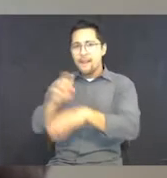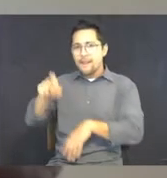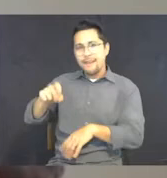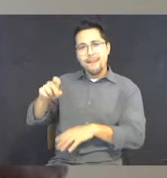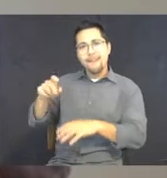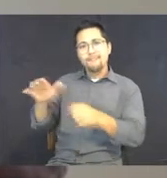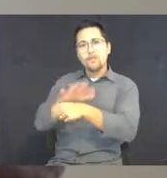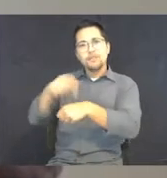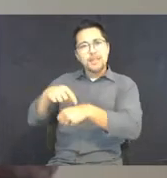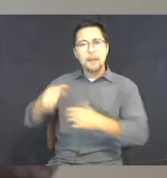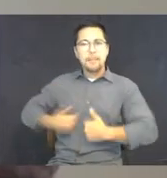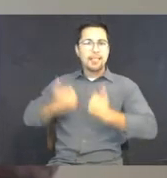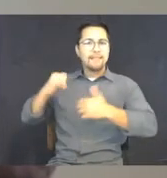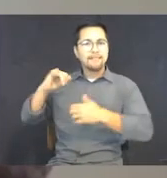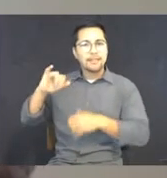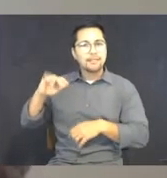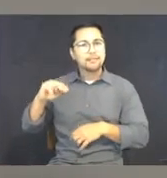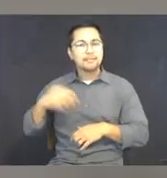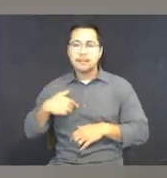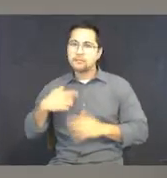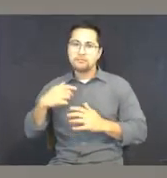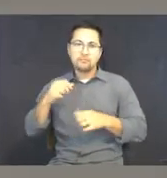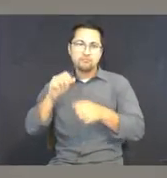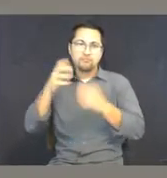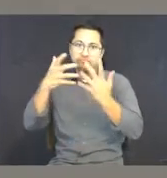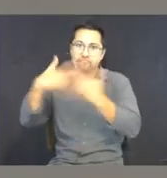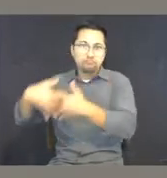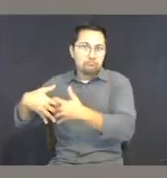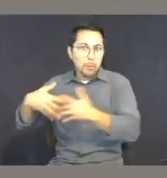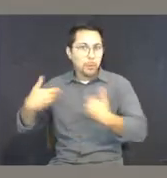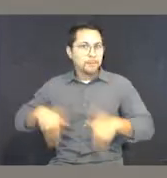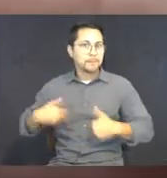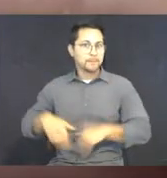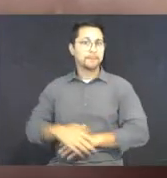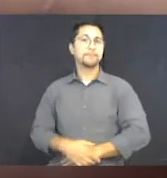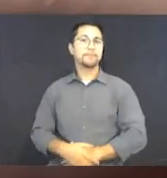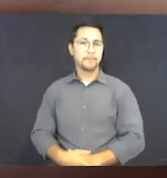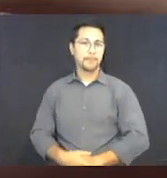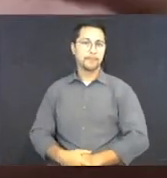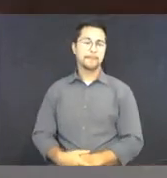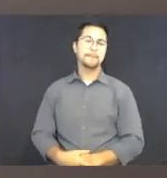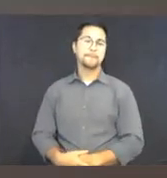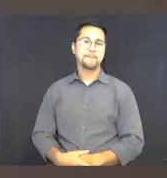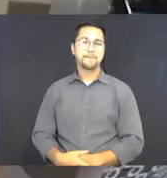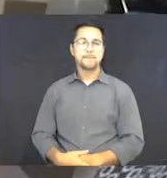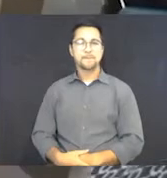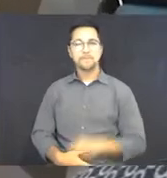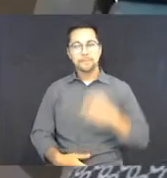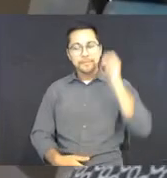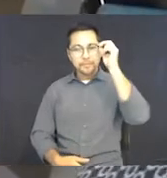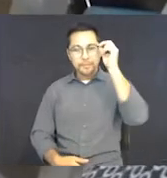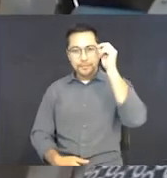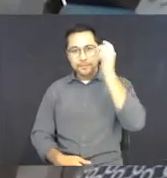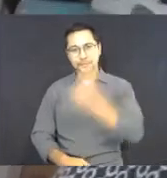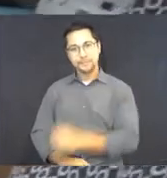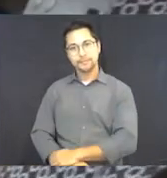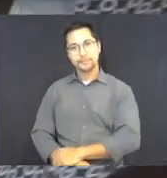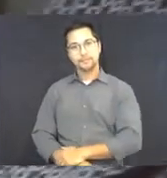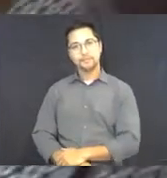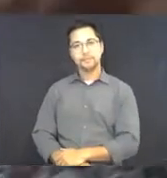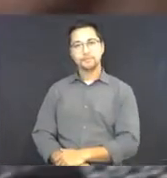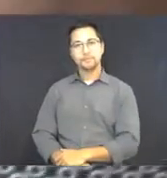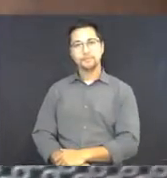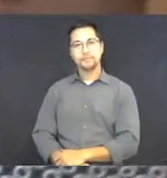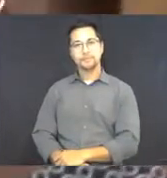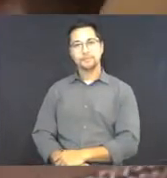There's sensors all over this apartment, and if a door opens, it'll let me know that a door opens when I'm not